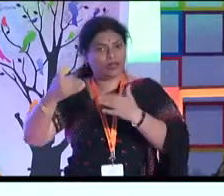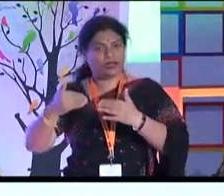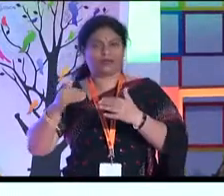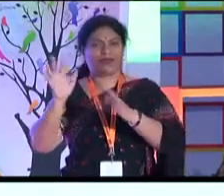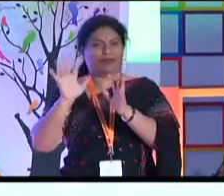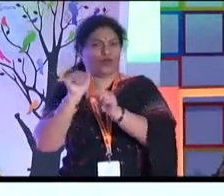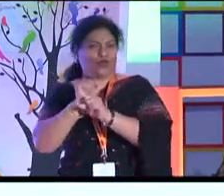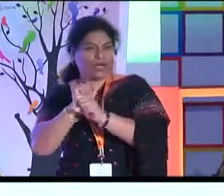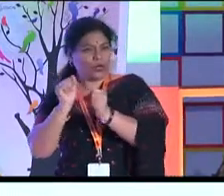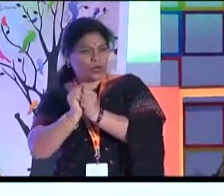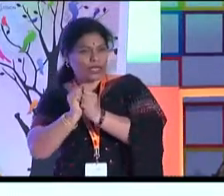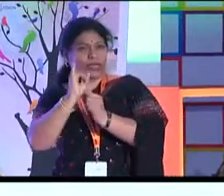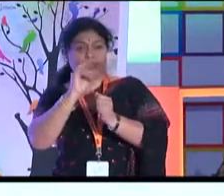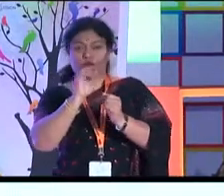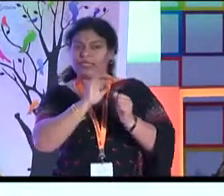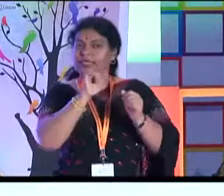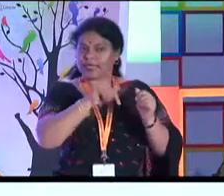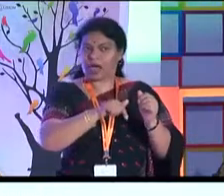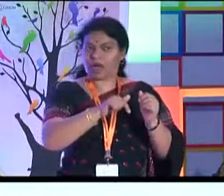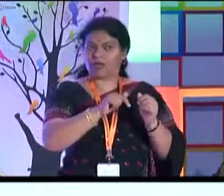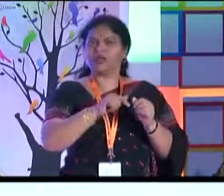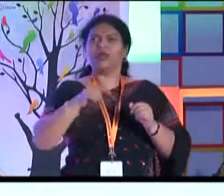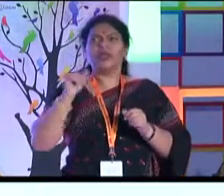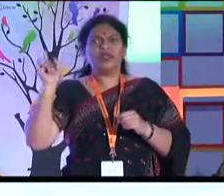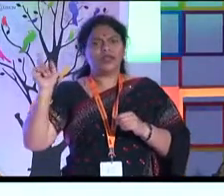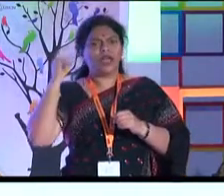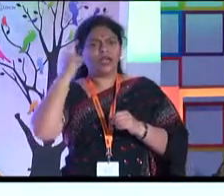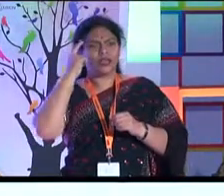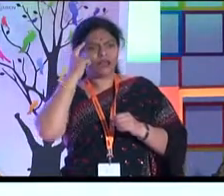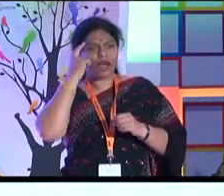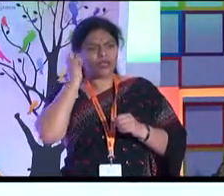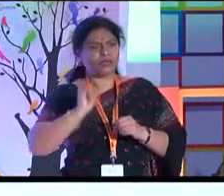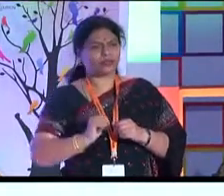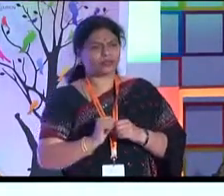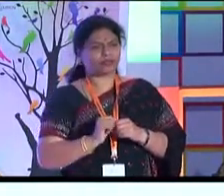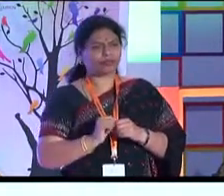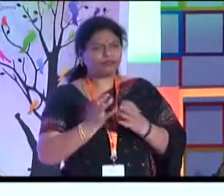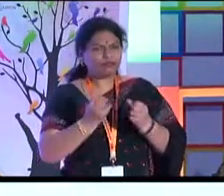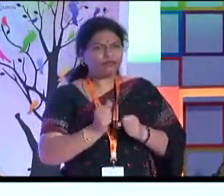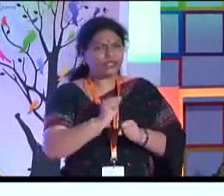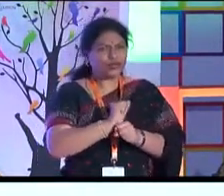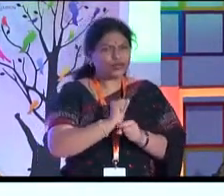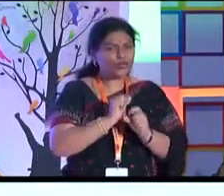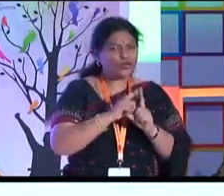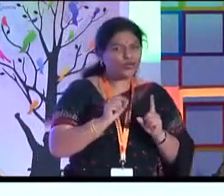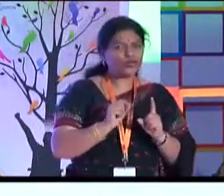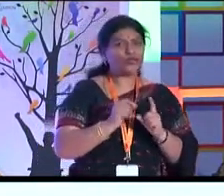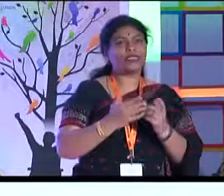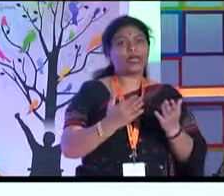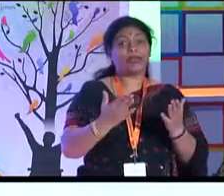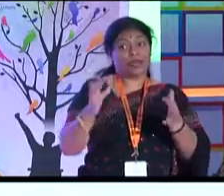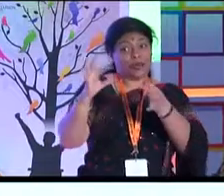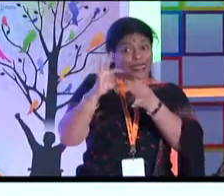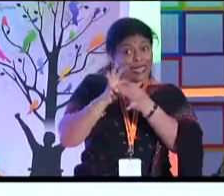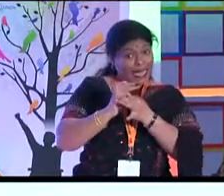with Infosys, I thought, I would like to do something which connects